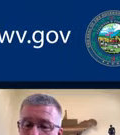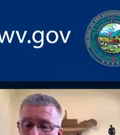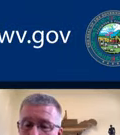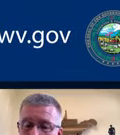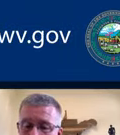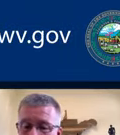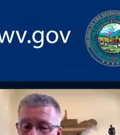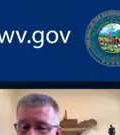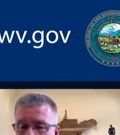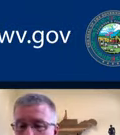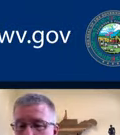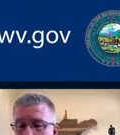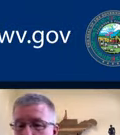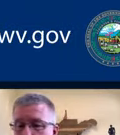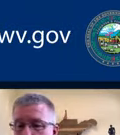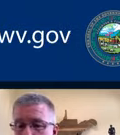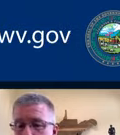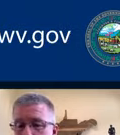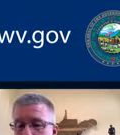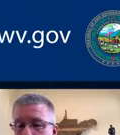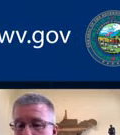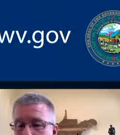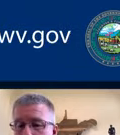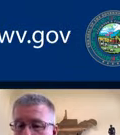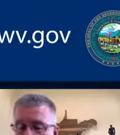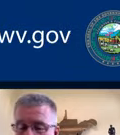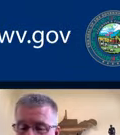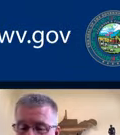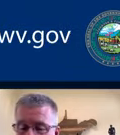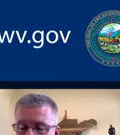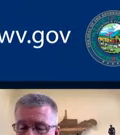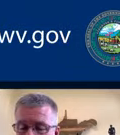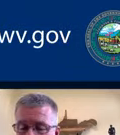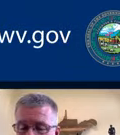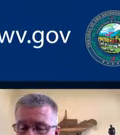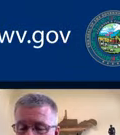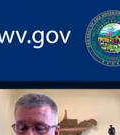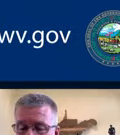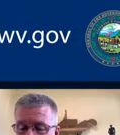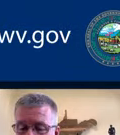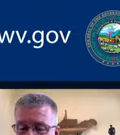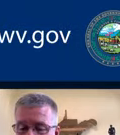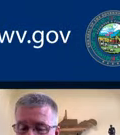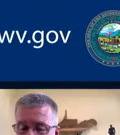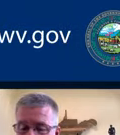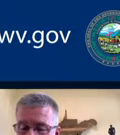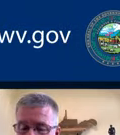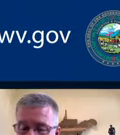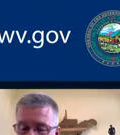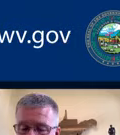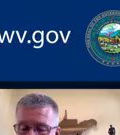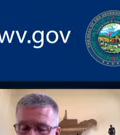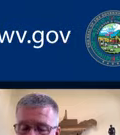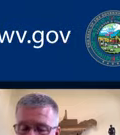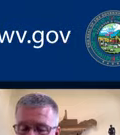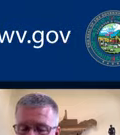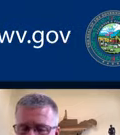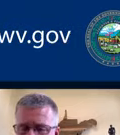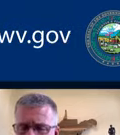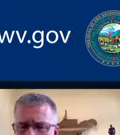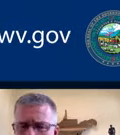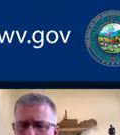intimating that possibly that could happen again if we swing back, the pendulum swings too far the wrong way. Is this something that